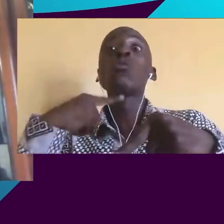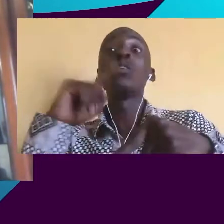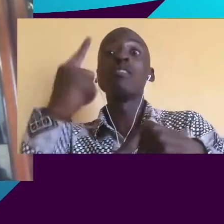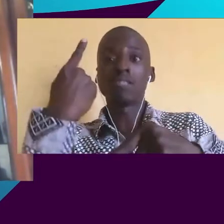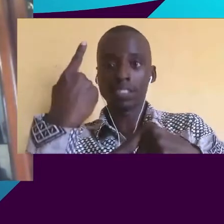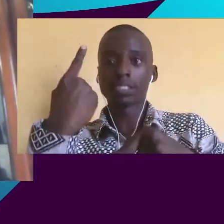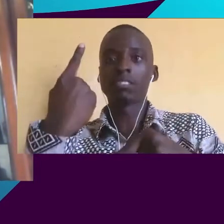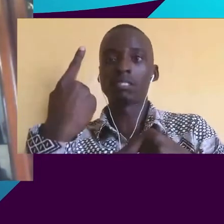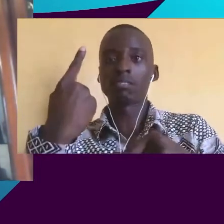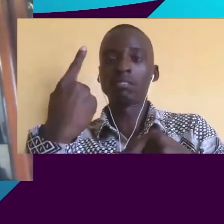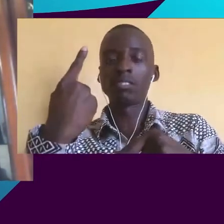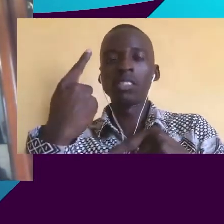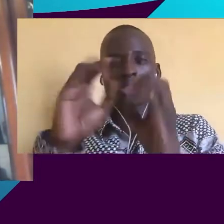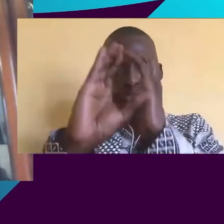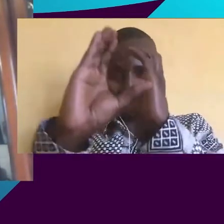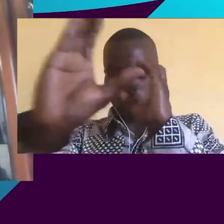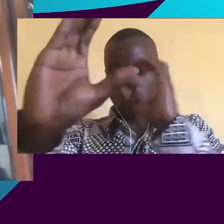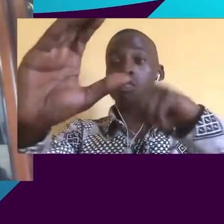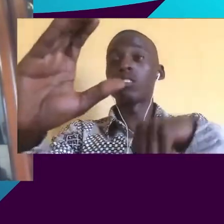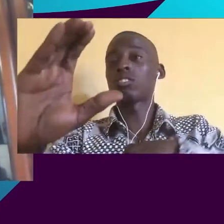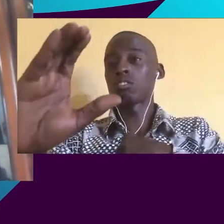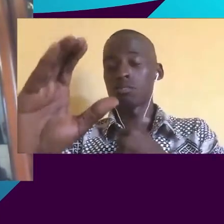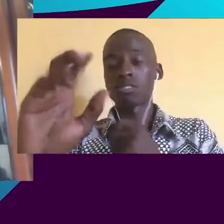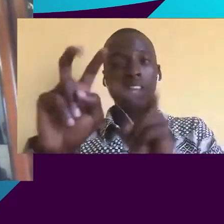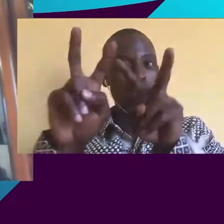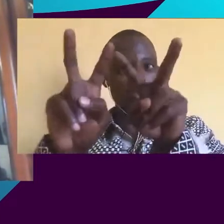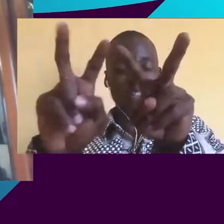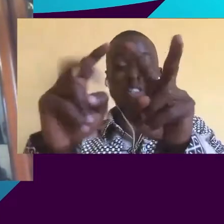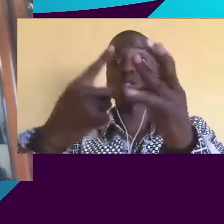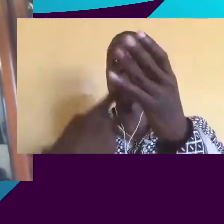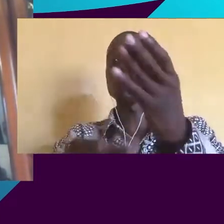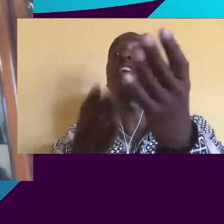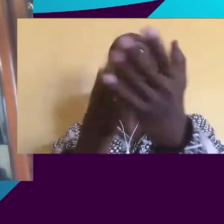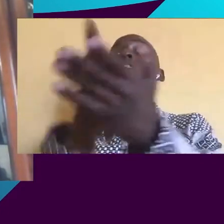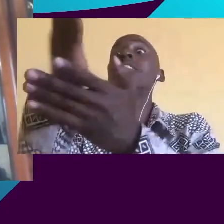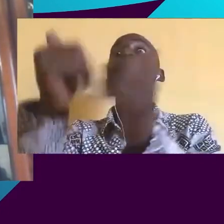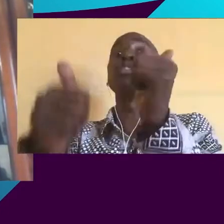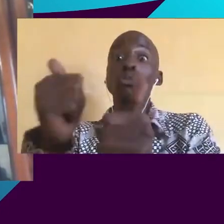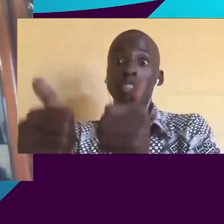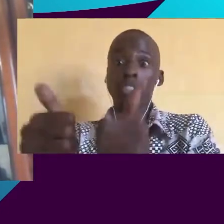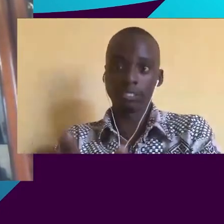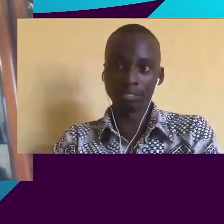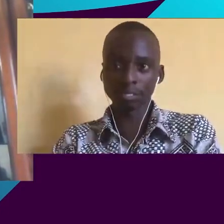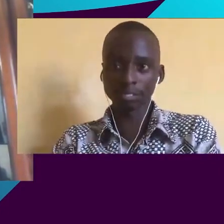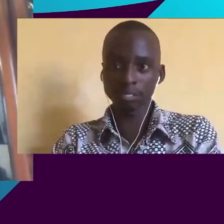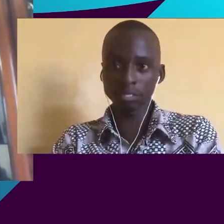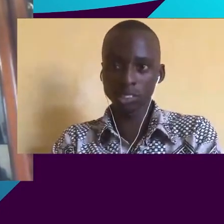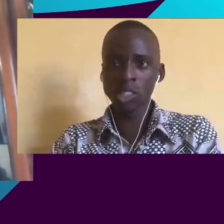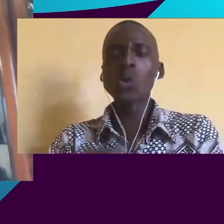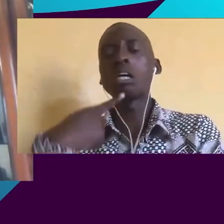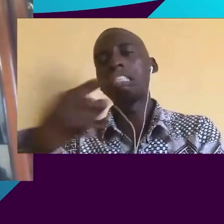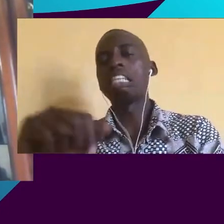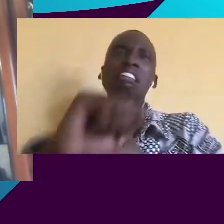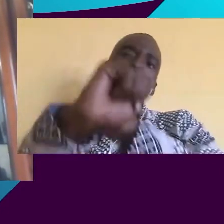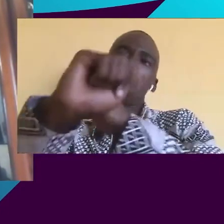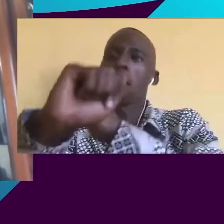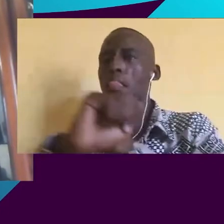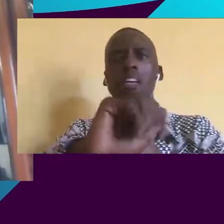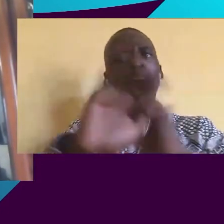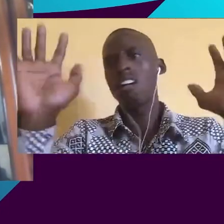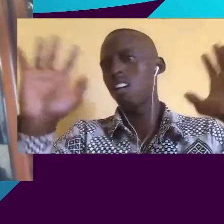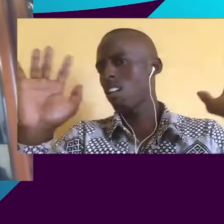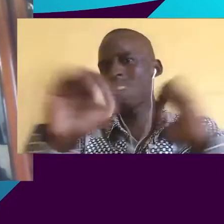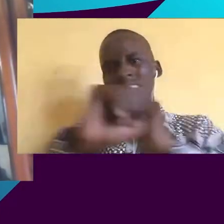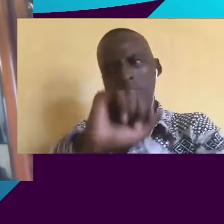forecast ourselves and look at what are the realities. We don't want to go defensive. We don't want to say, oh, it's not happening. When